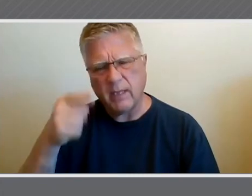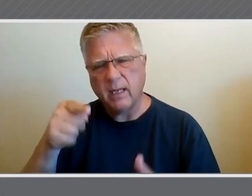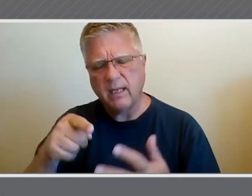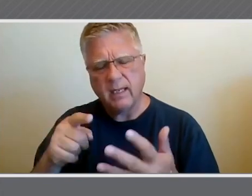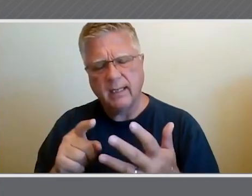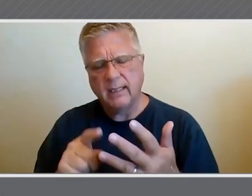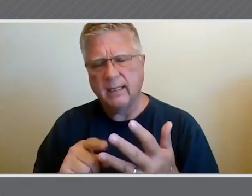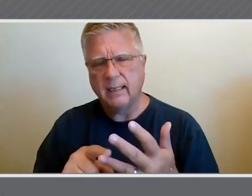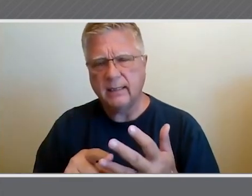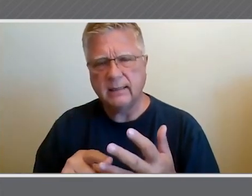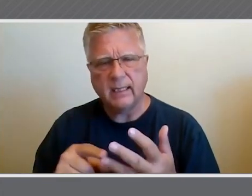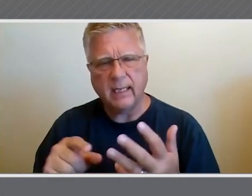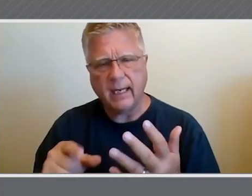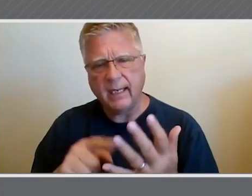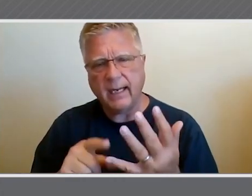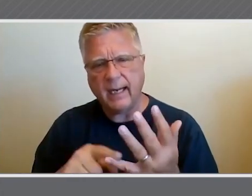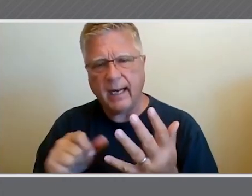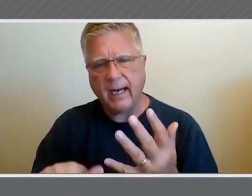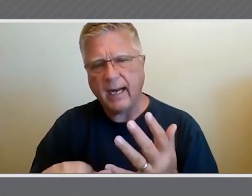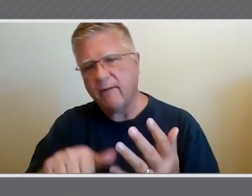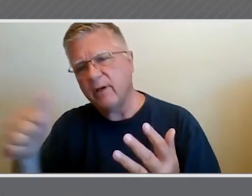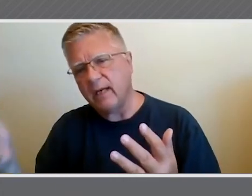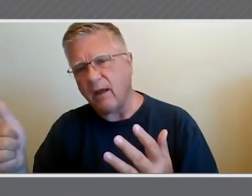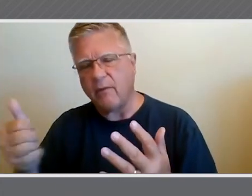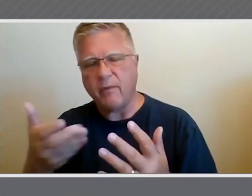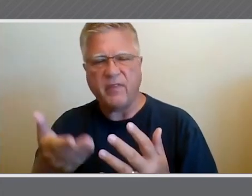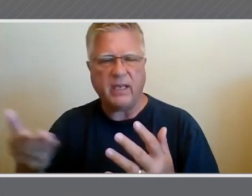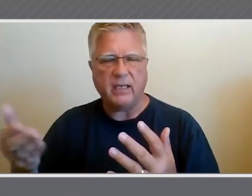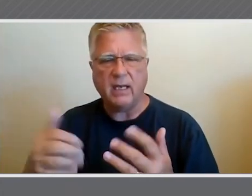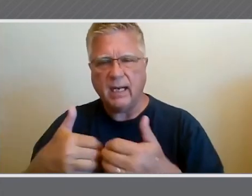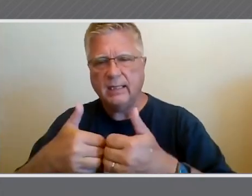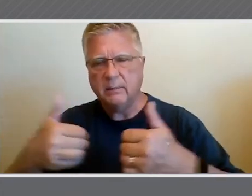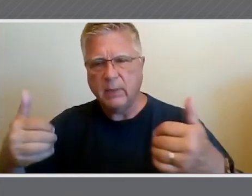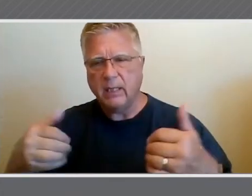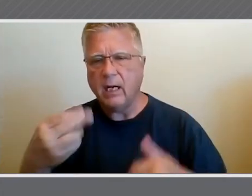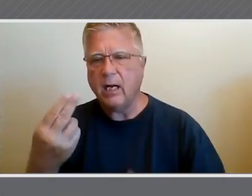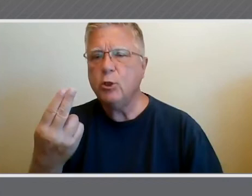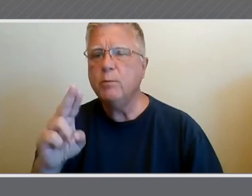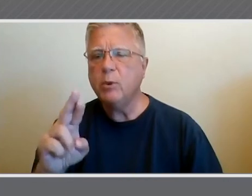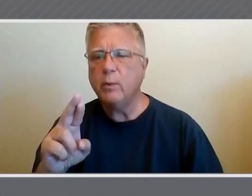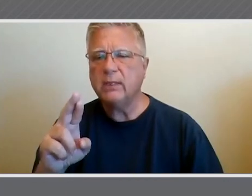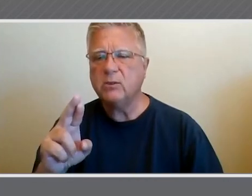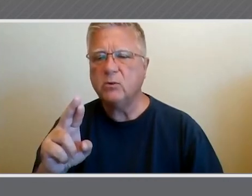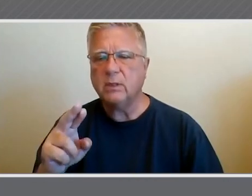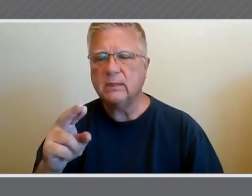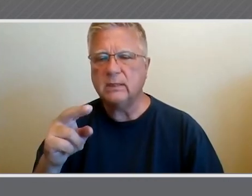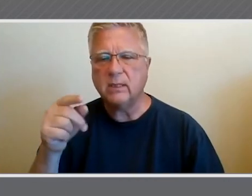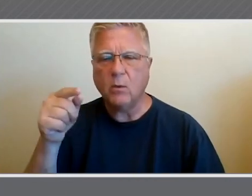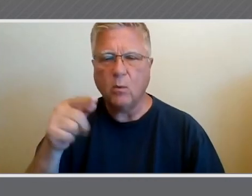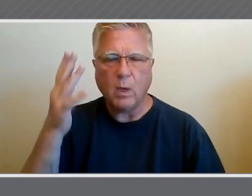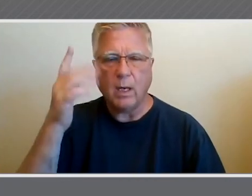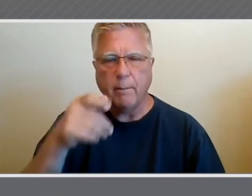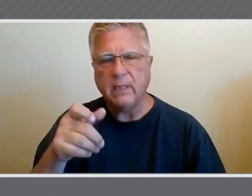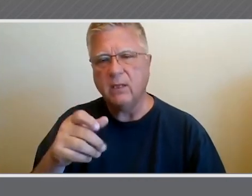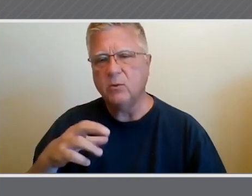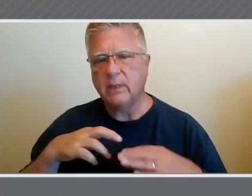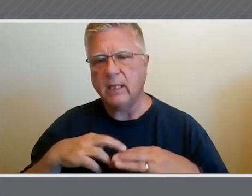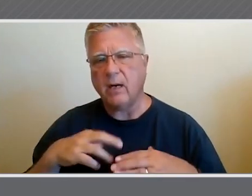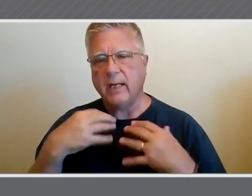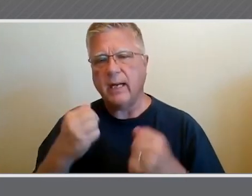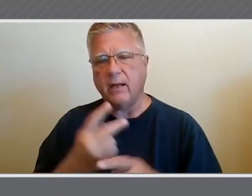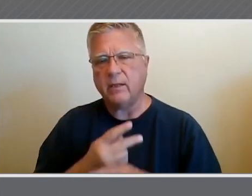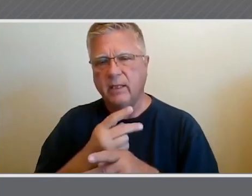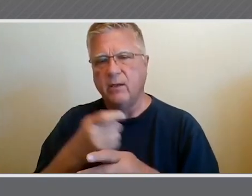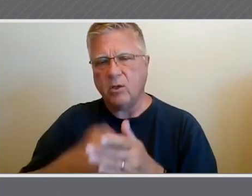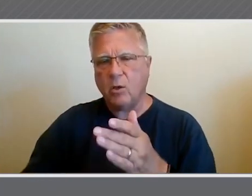is everything else. I split out human resources for this because that is where those retiree healthcare costs are budgeted at